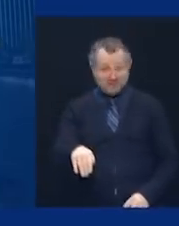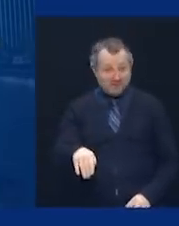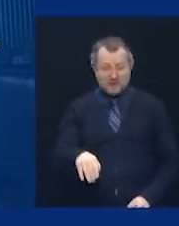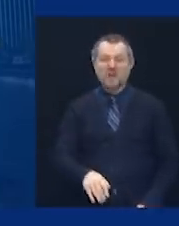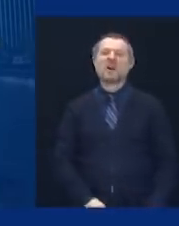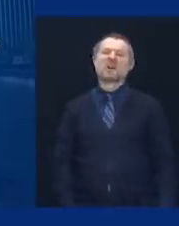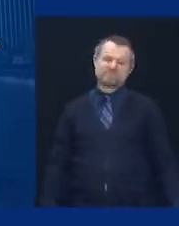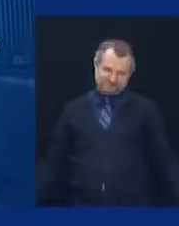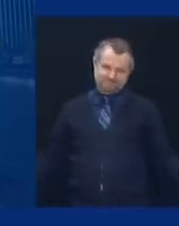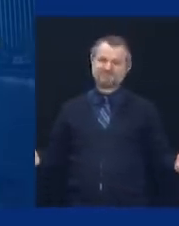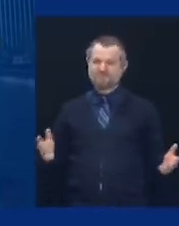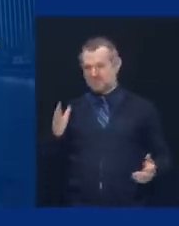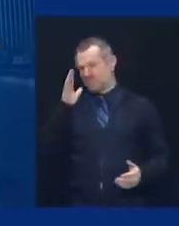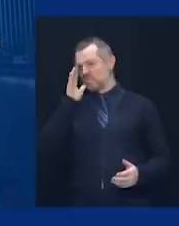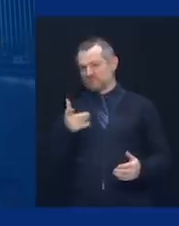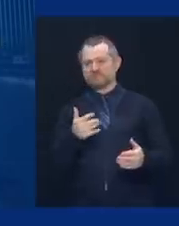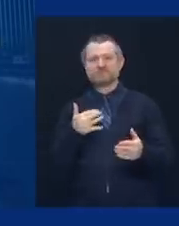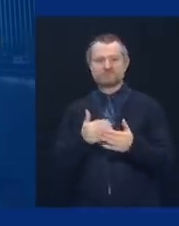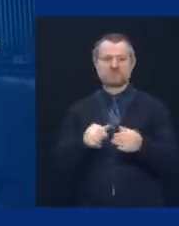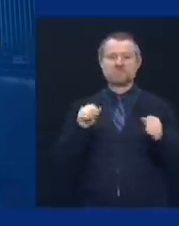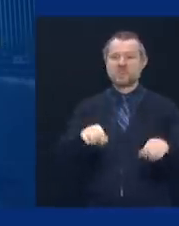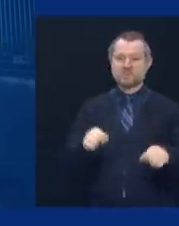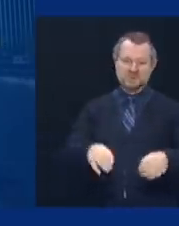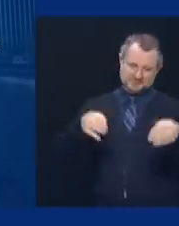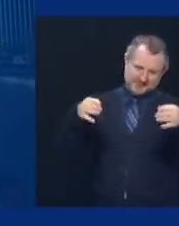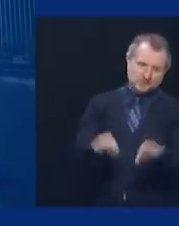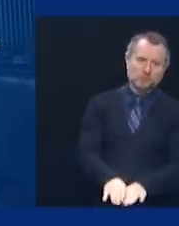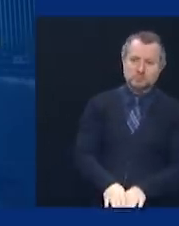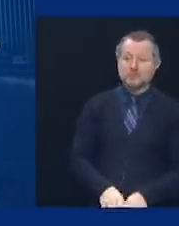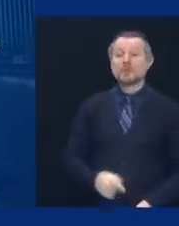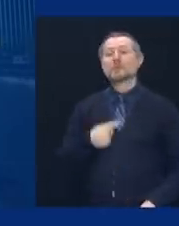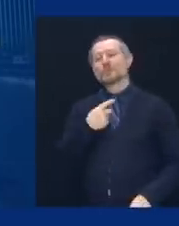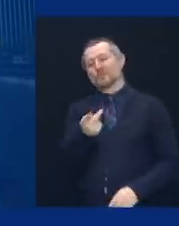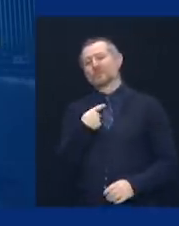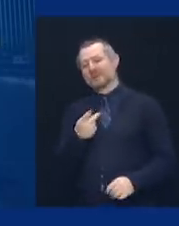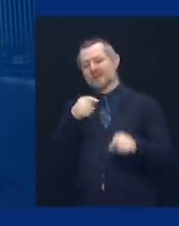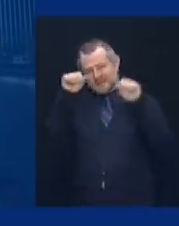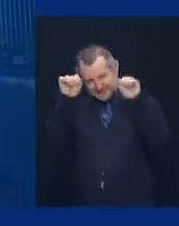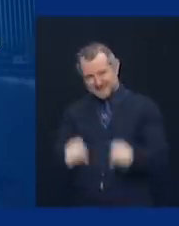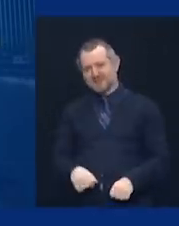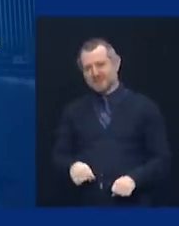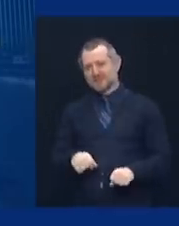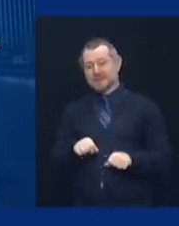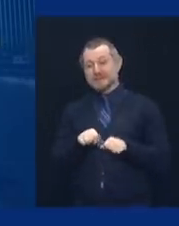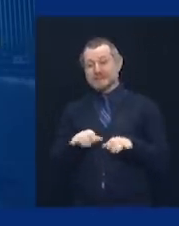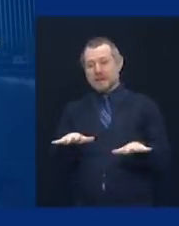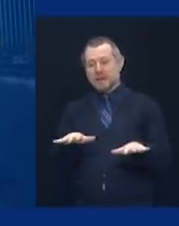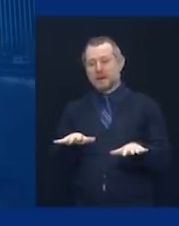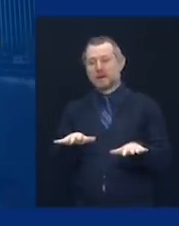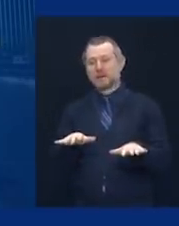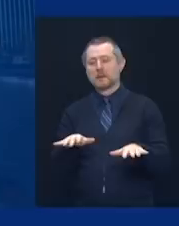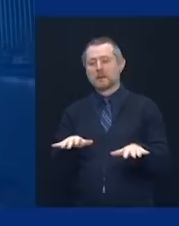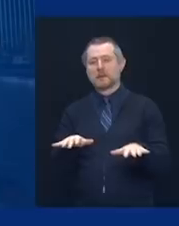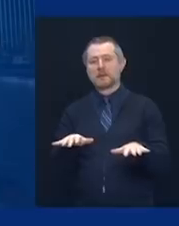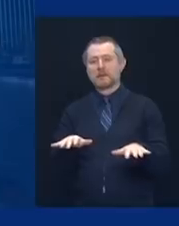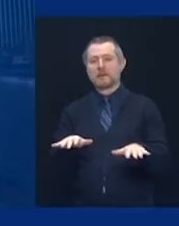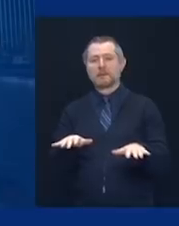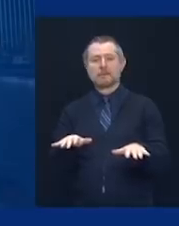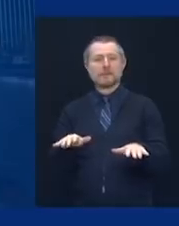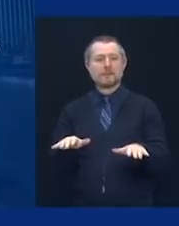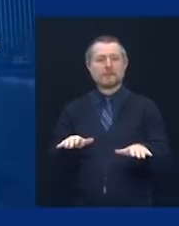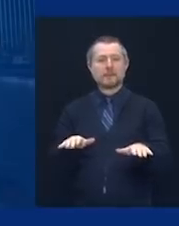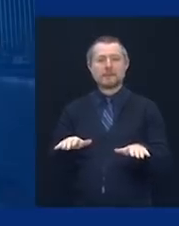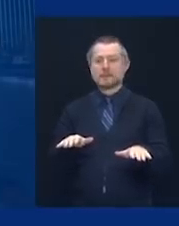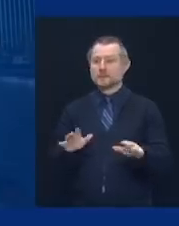But we can slow the spread, and the hospitals can manage it. And this is in our